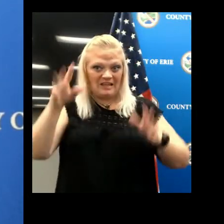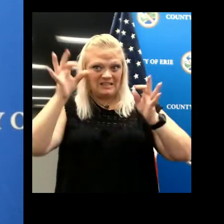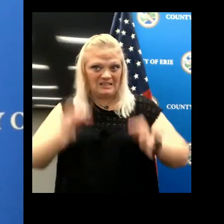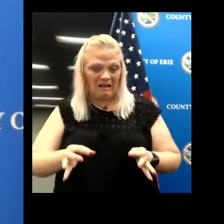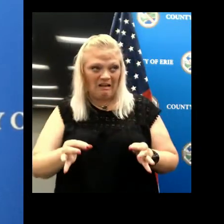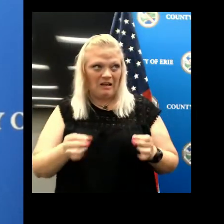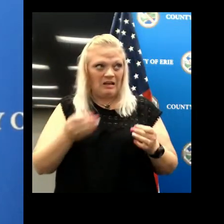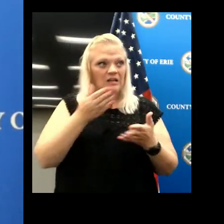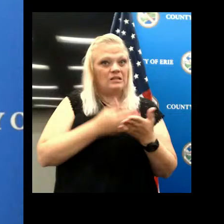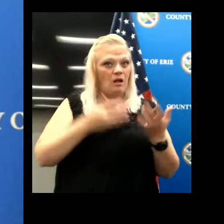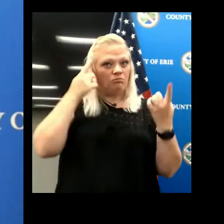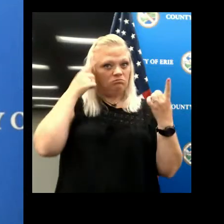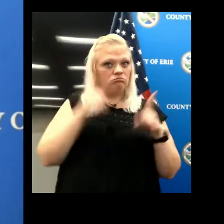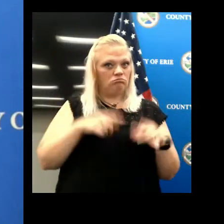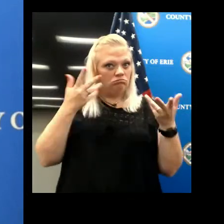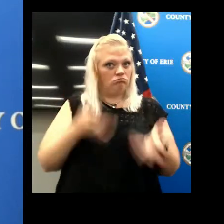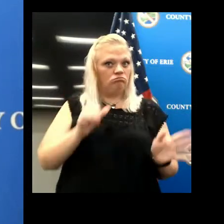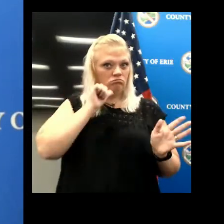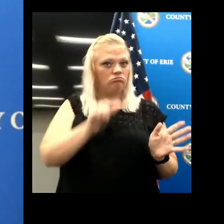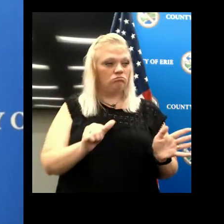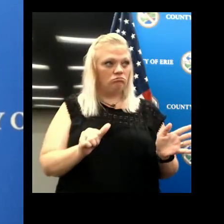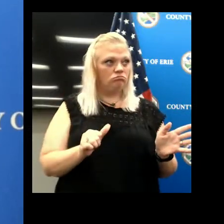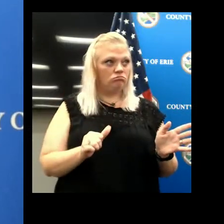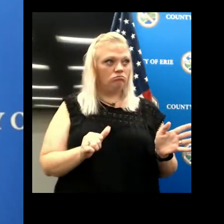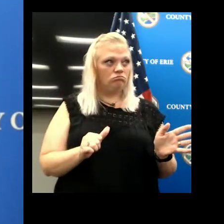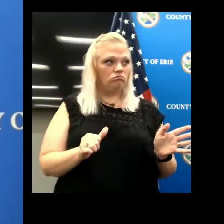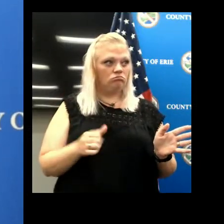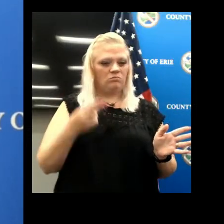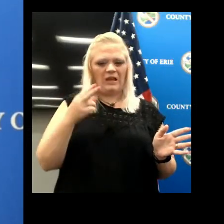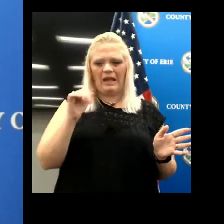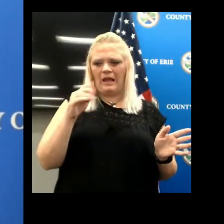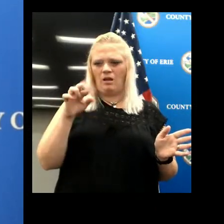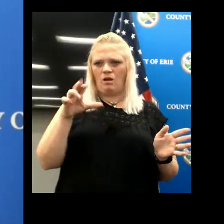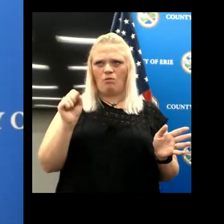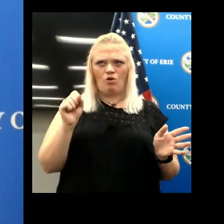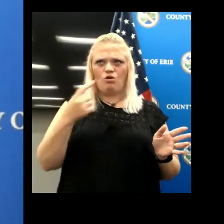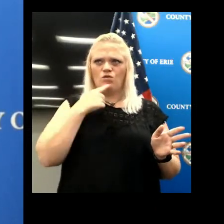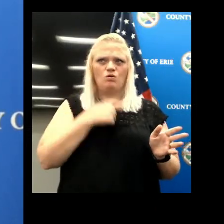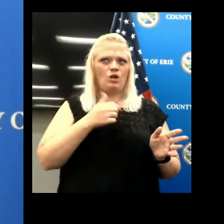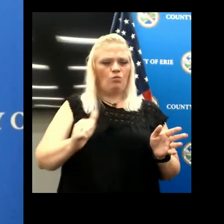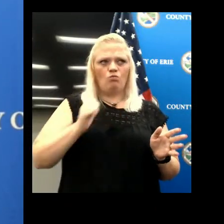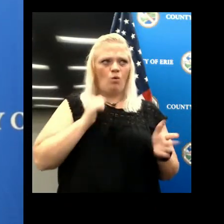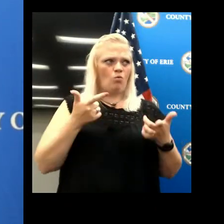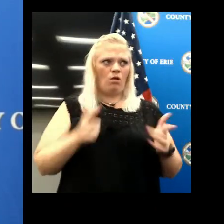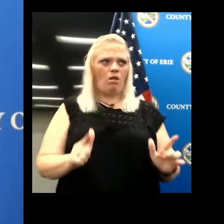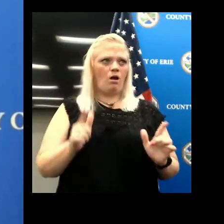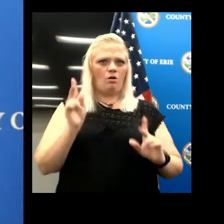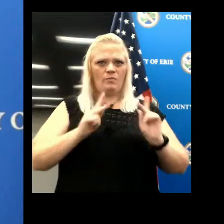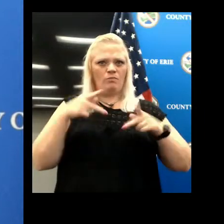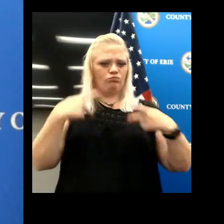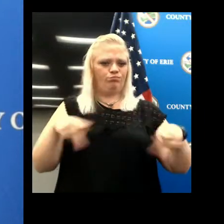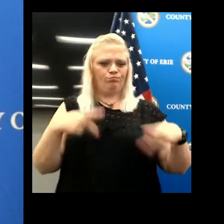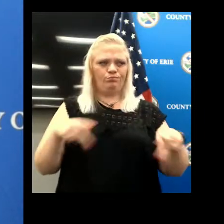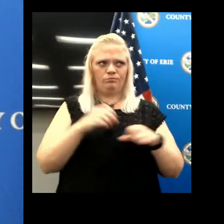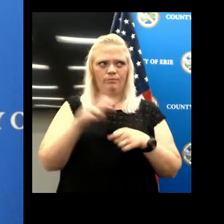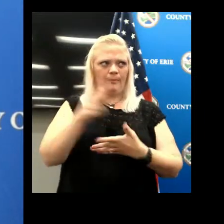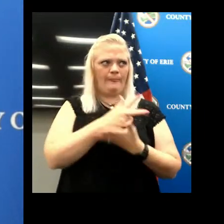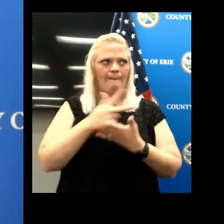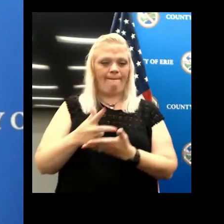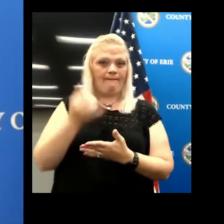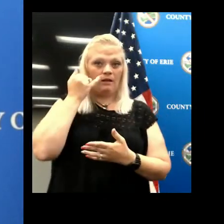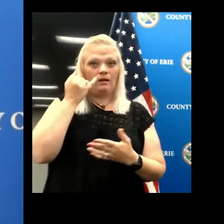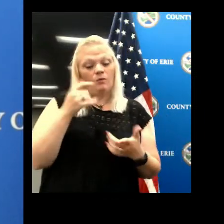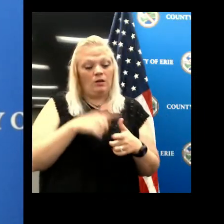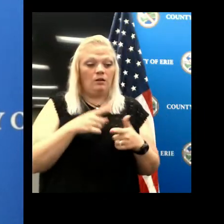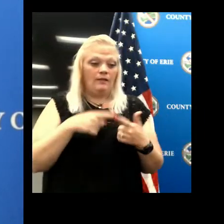some have agreed not to. And I know Hammer's lot, the gentleman who runs that, has said he will not be allowing tailgating in his lot. You run the